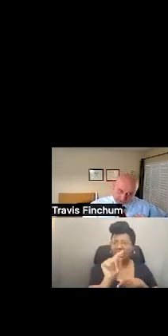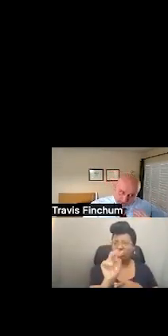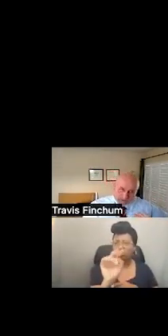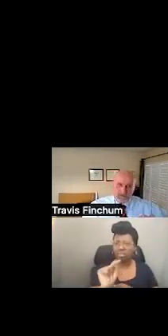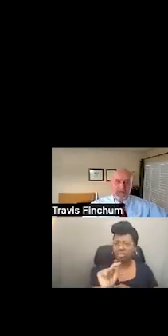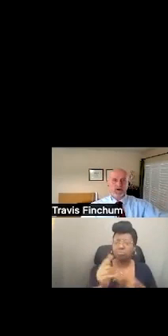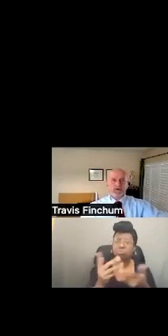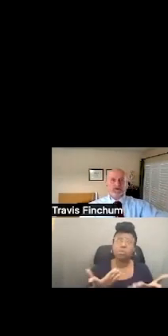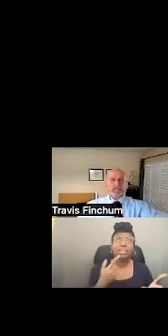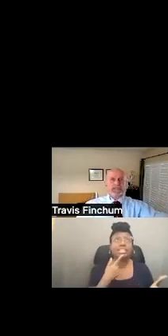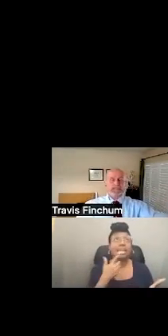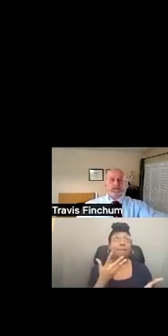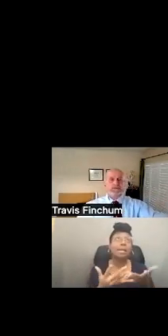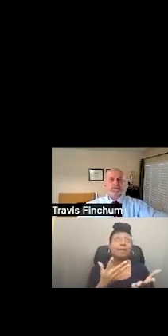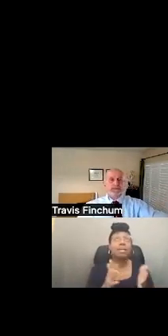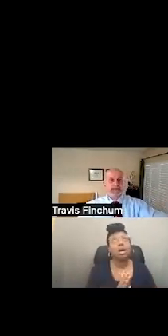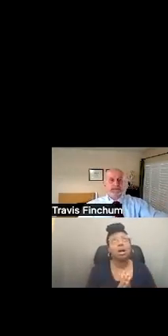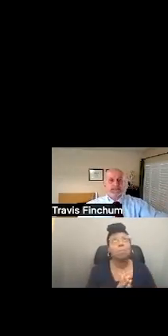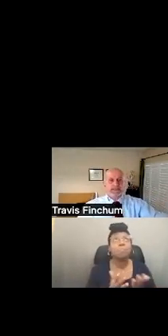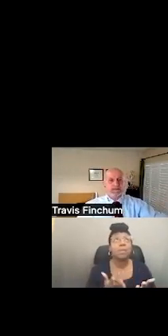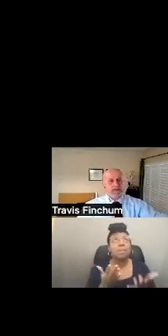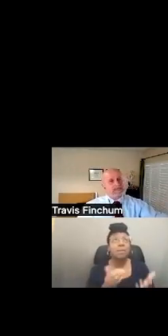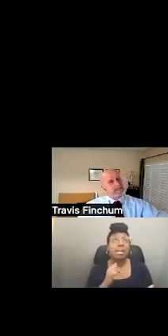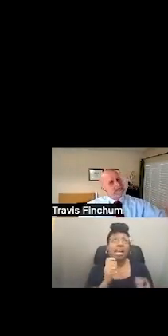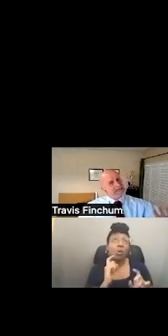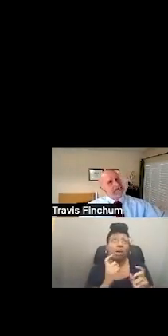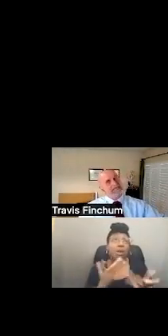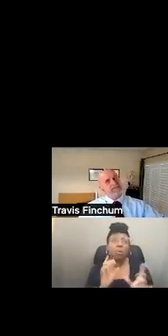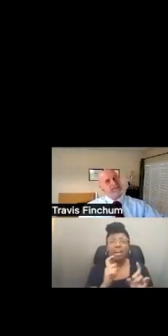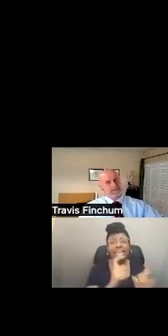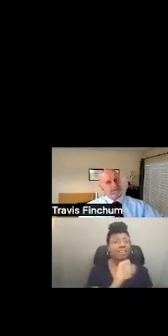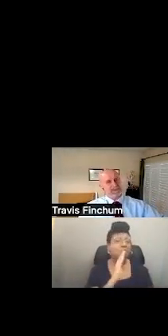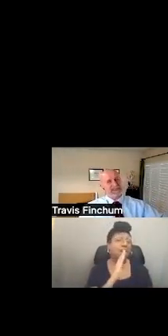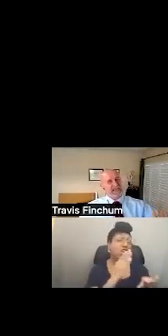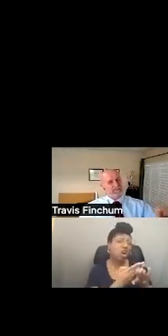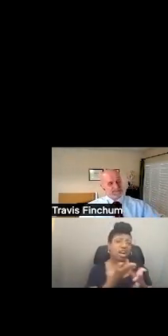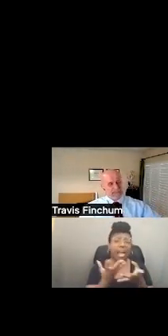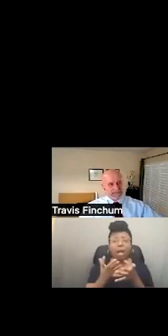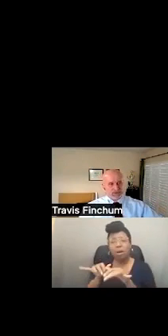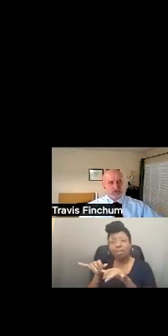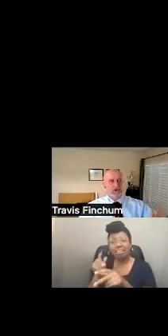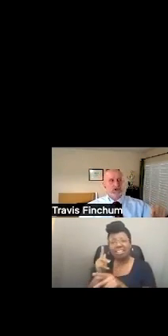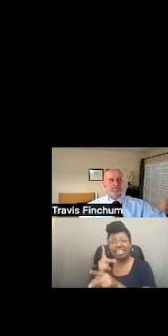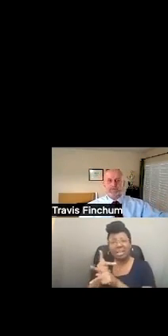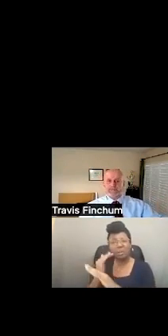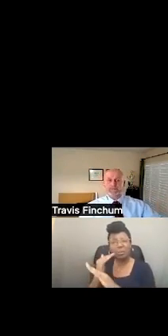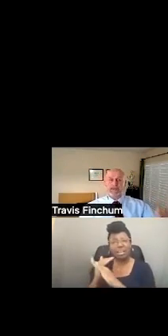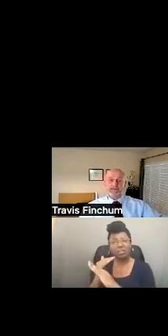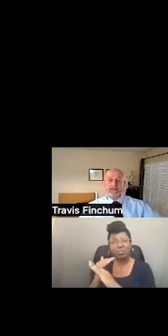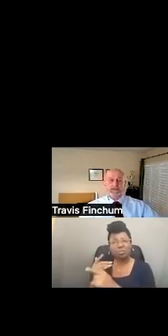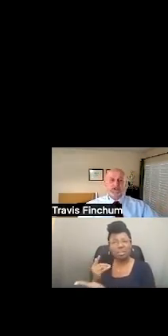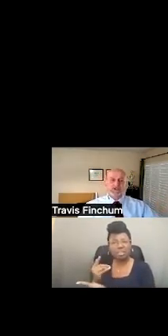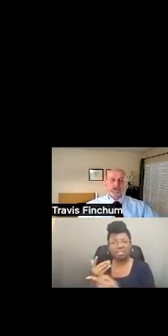than giving my daughter Lillian her inheritance outright, I got to keep it in here and I got to protect her for